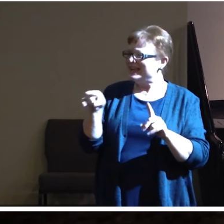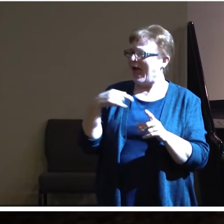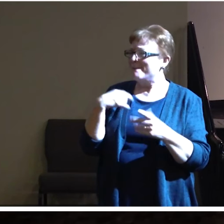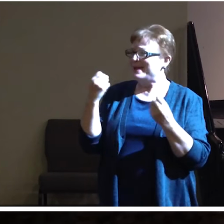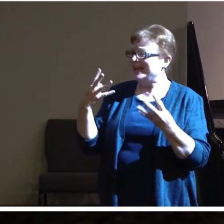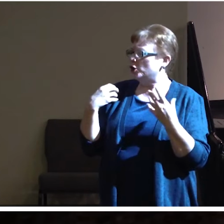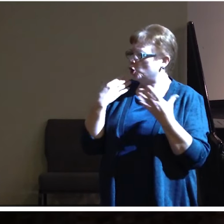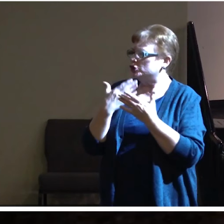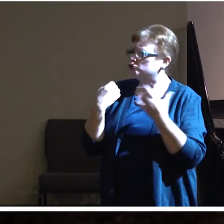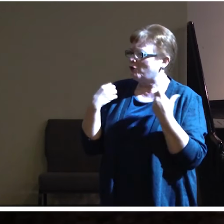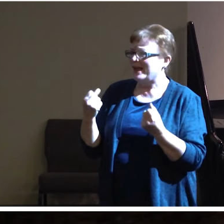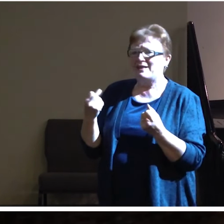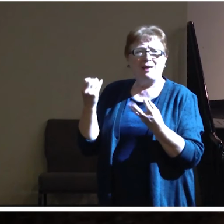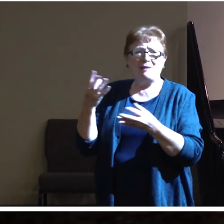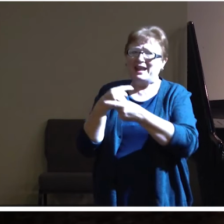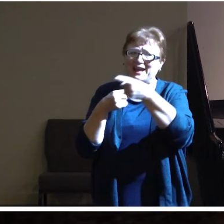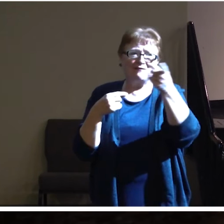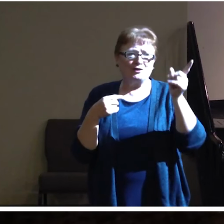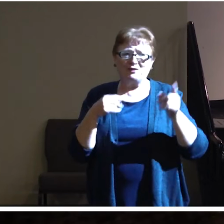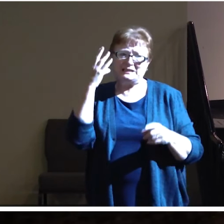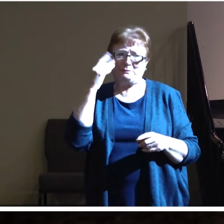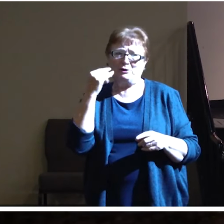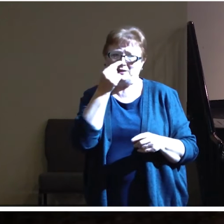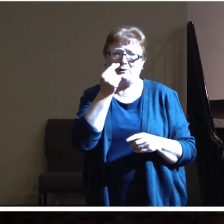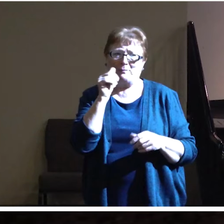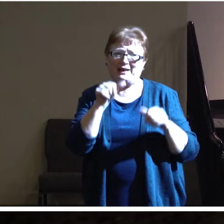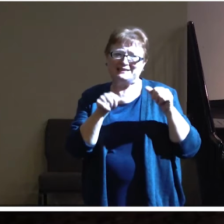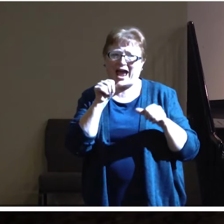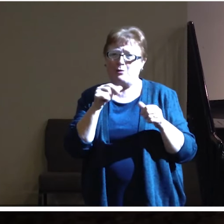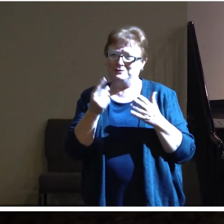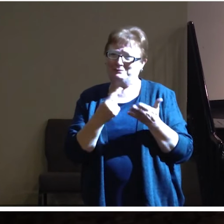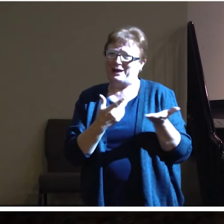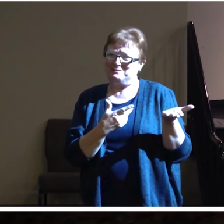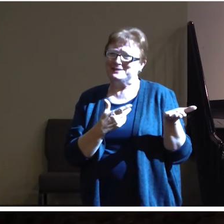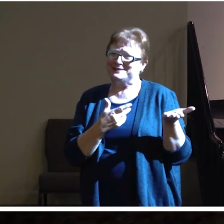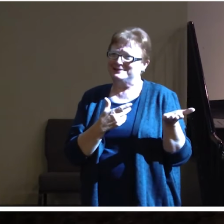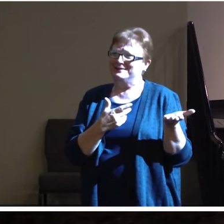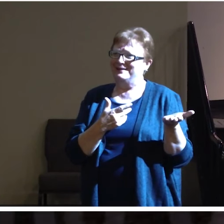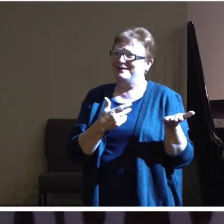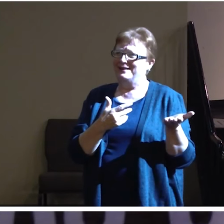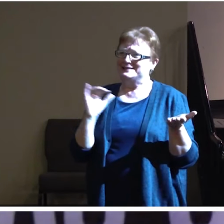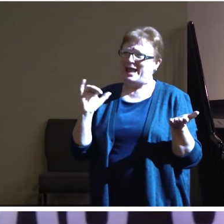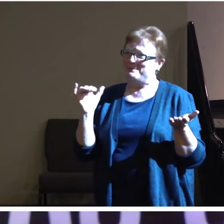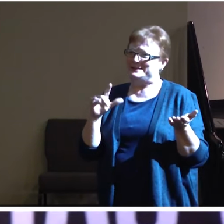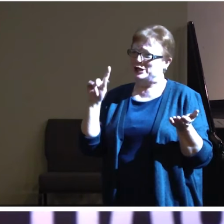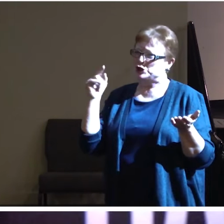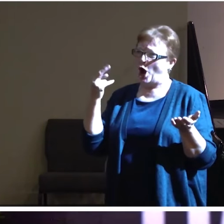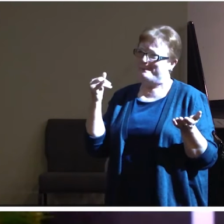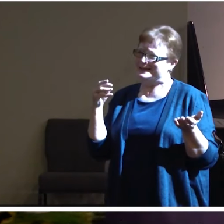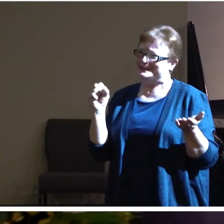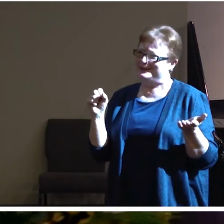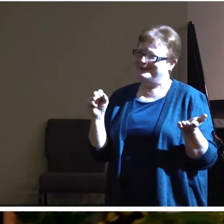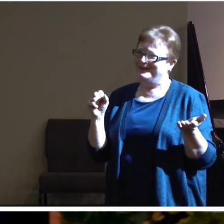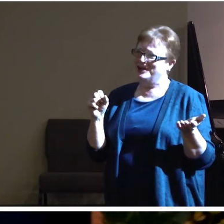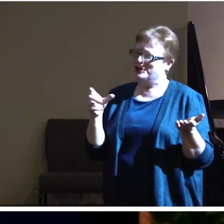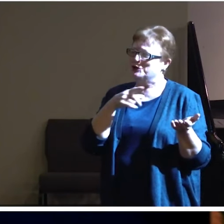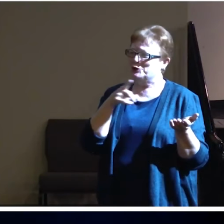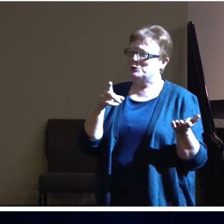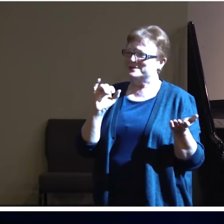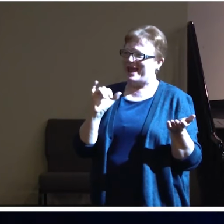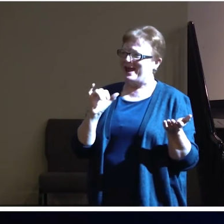who among us haven't experienced a little bit of Thomas at times in our own thinking and in our own faith walks?